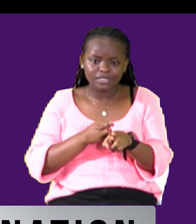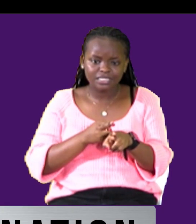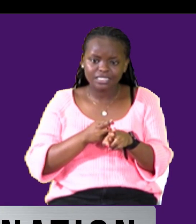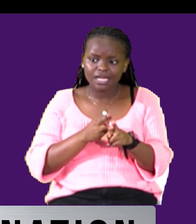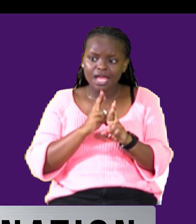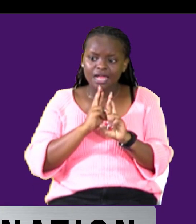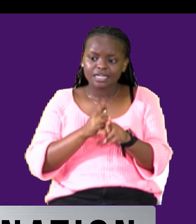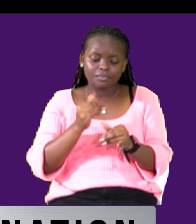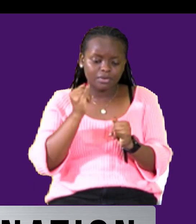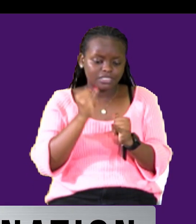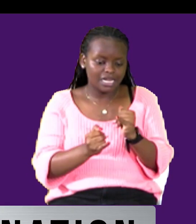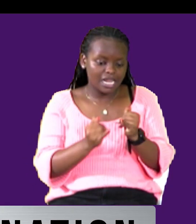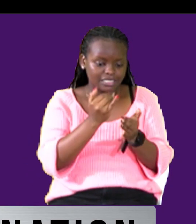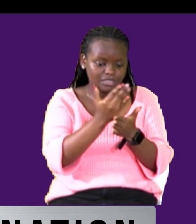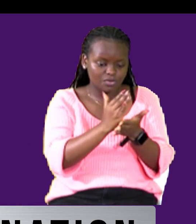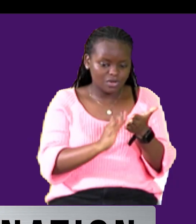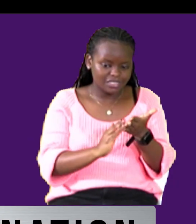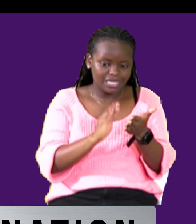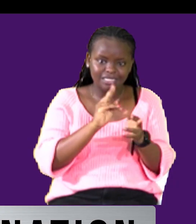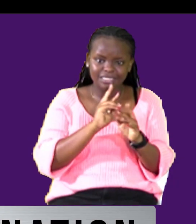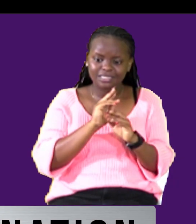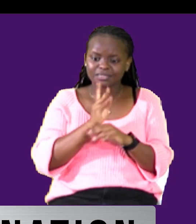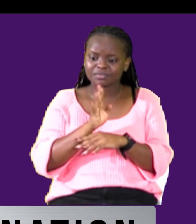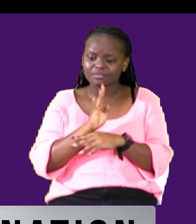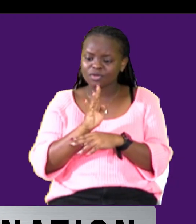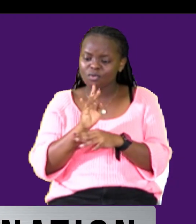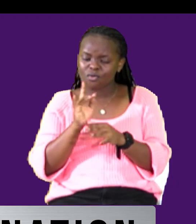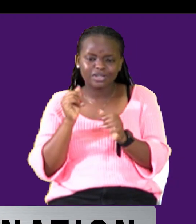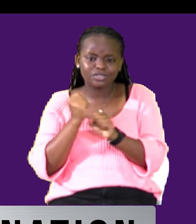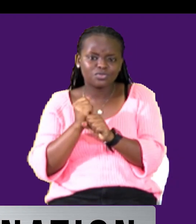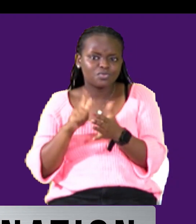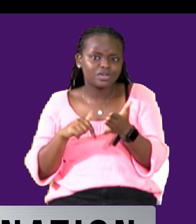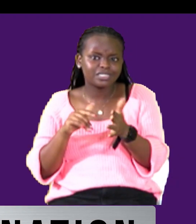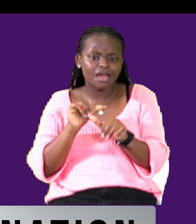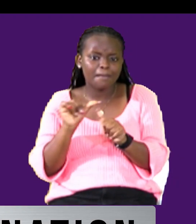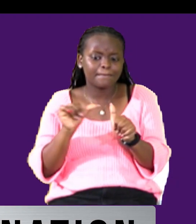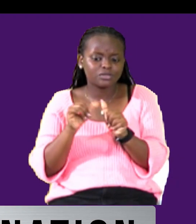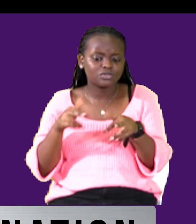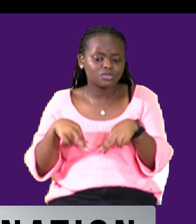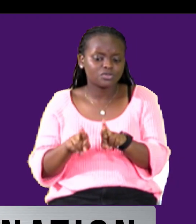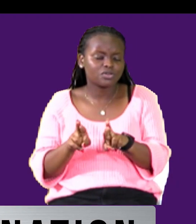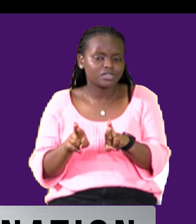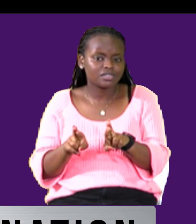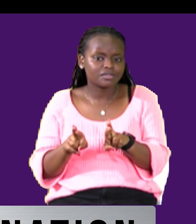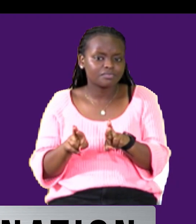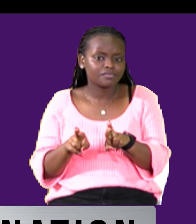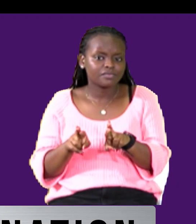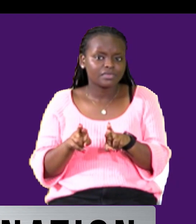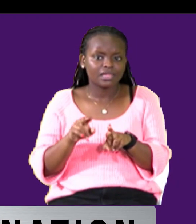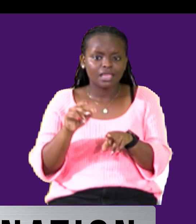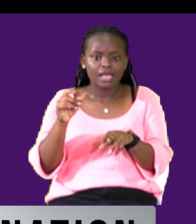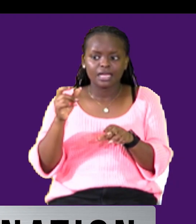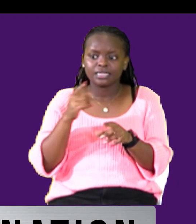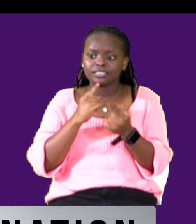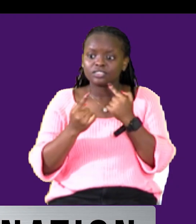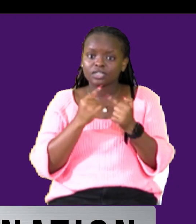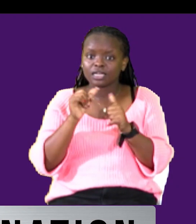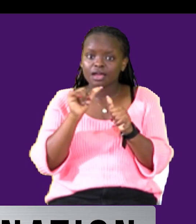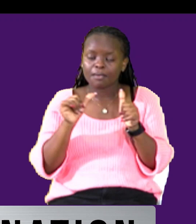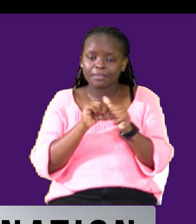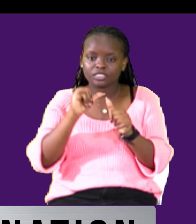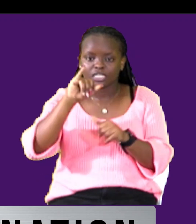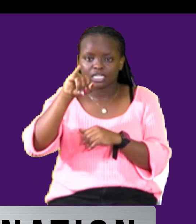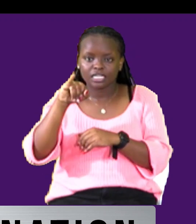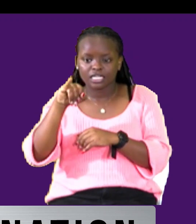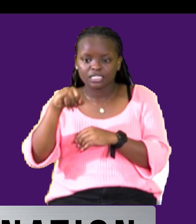for the last quarter, what does it speak to that road? Would you have that part of the information? No, you're talking of January, February, March. Yeah, first quarter. Okay.